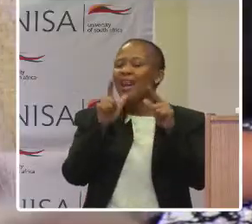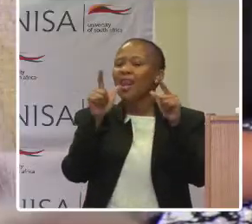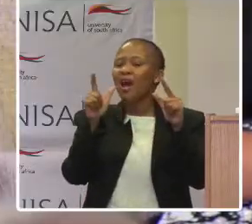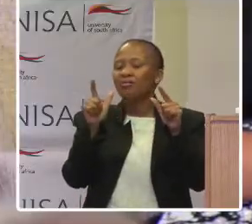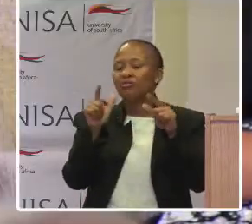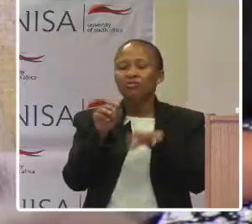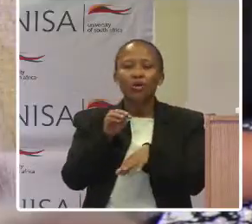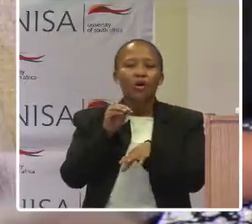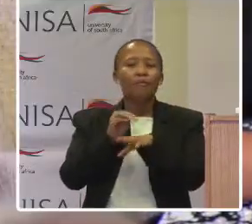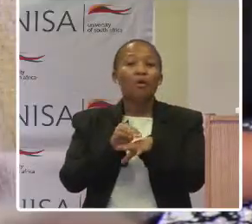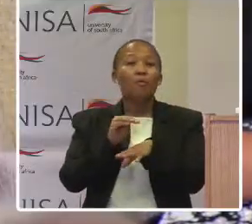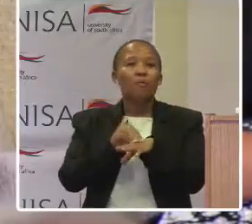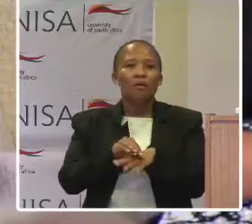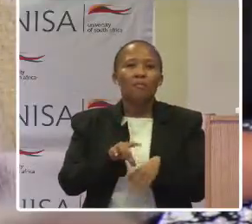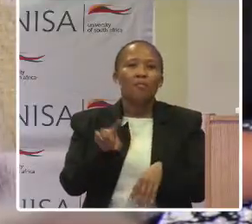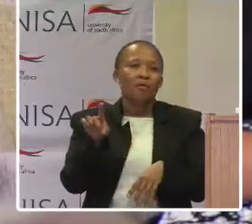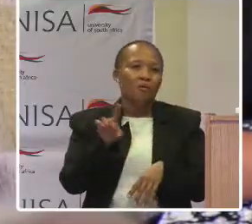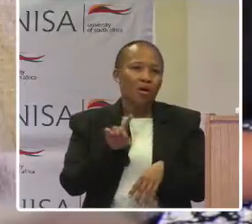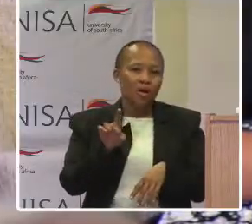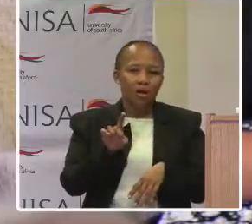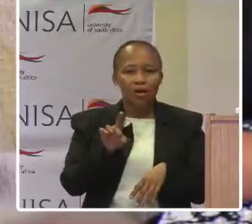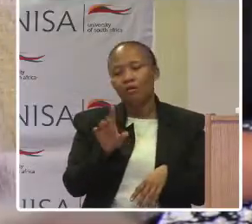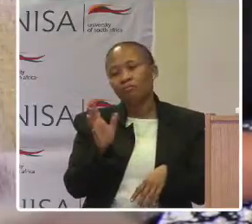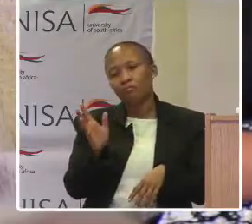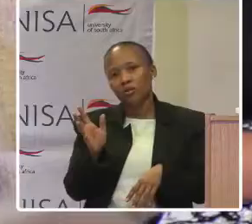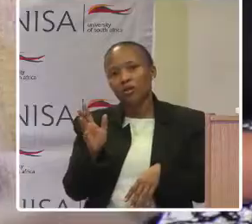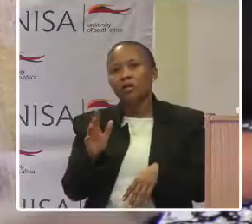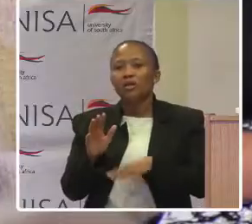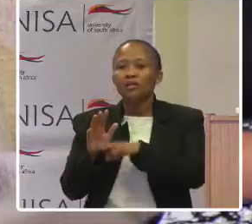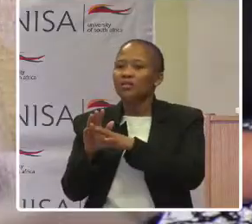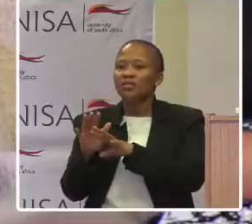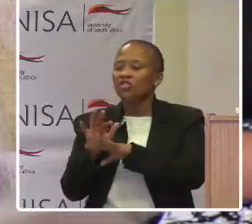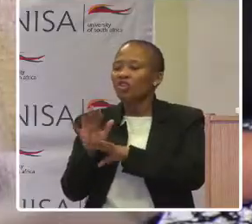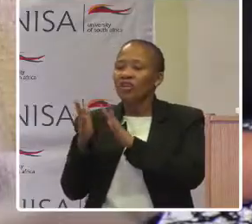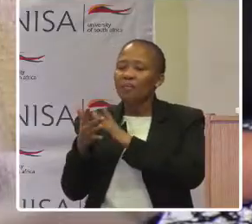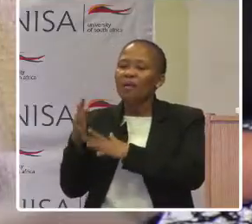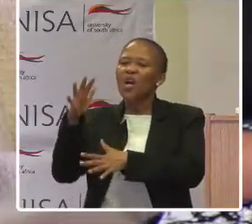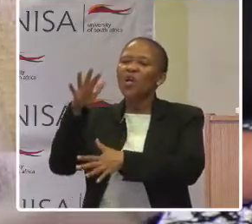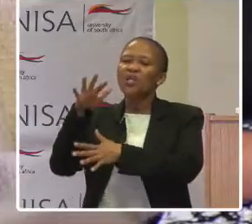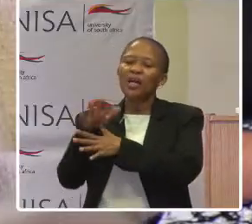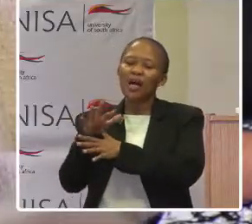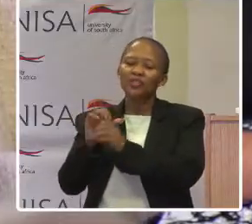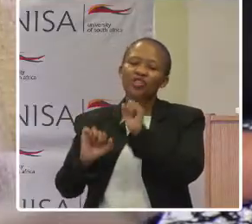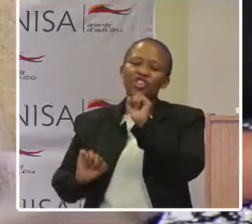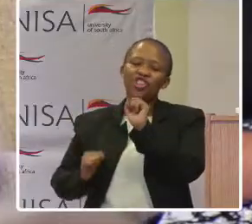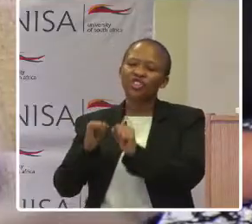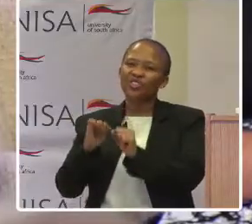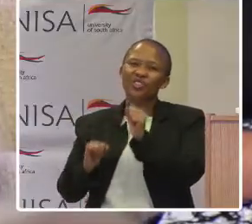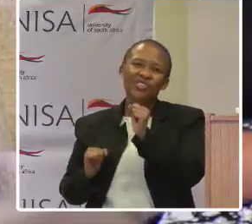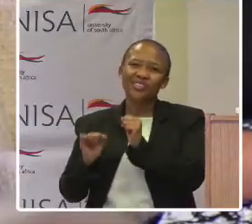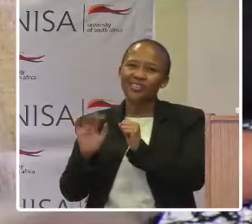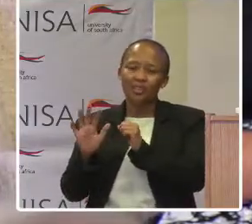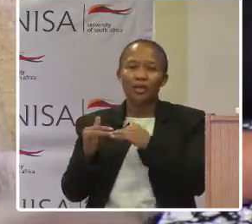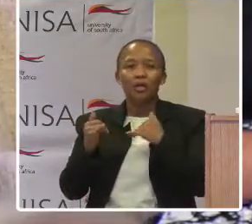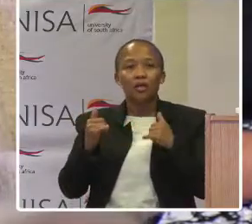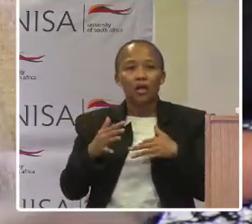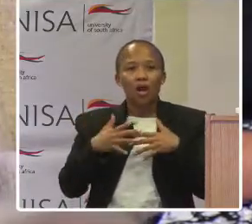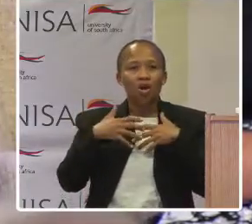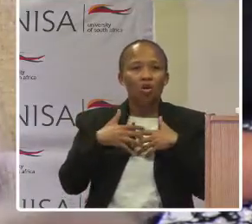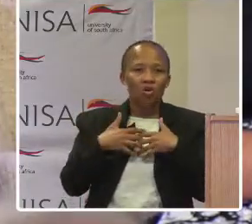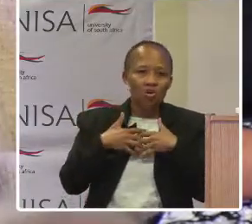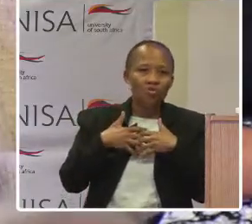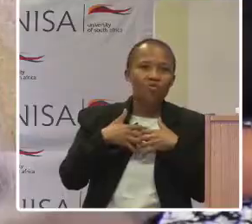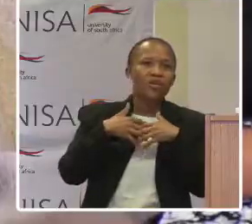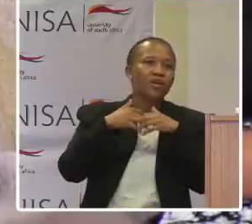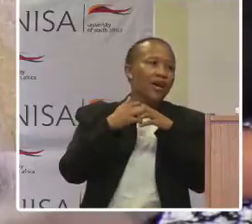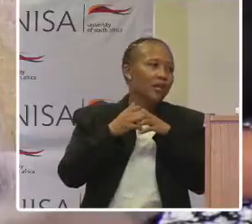is it's very much a privatized industry. And the creators are very